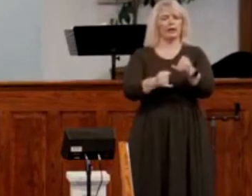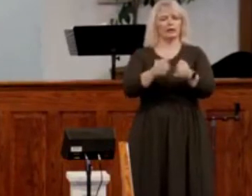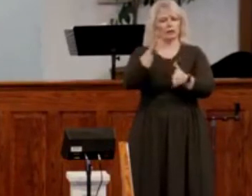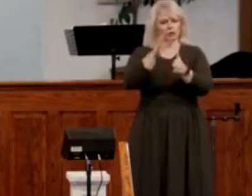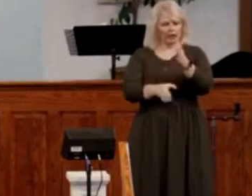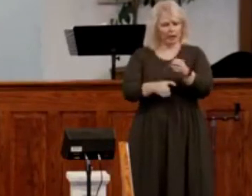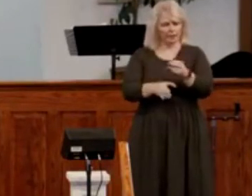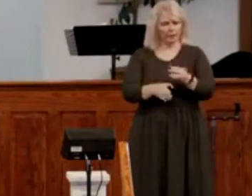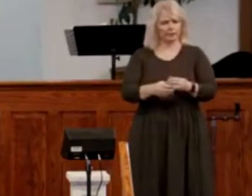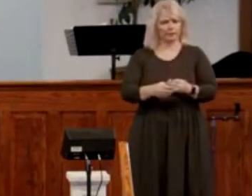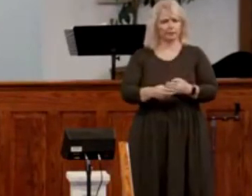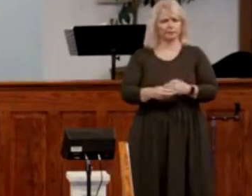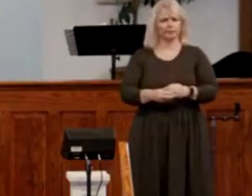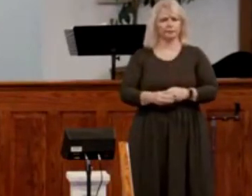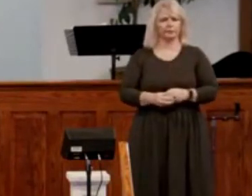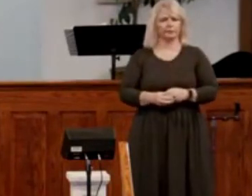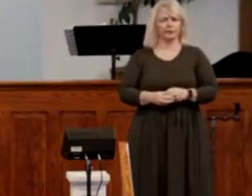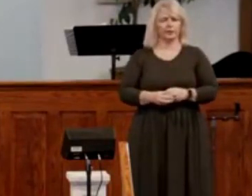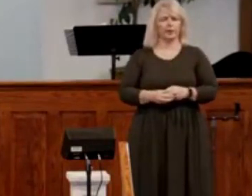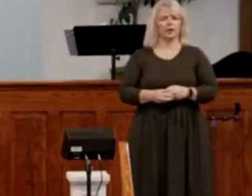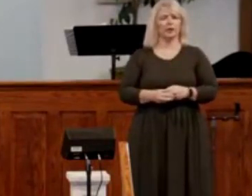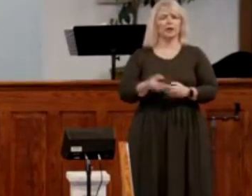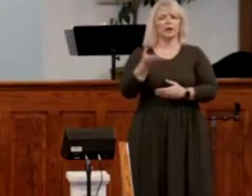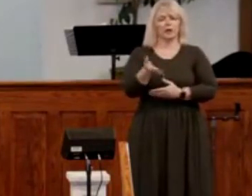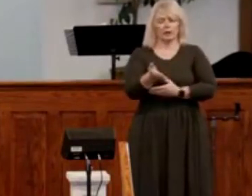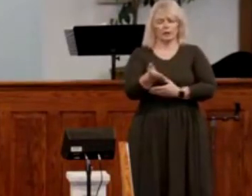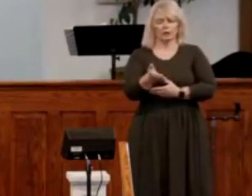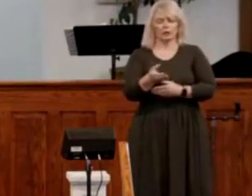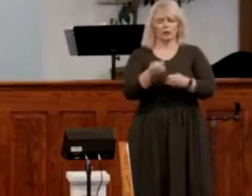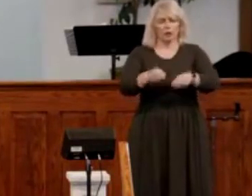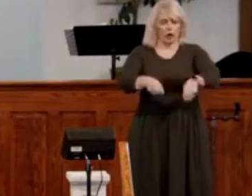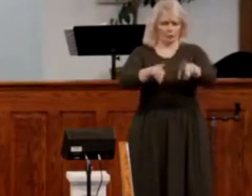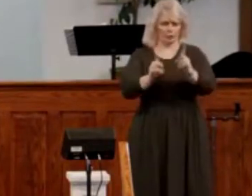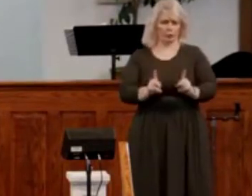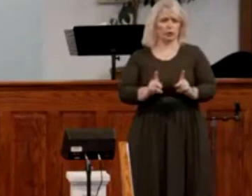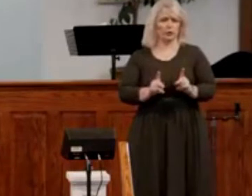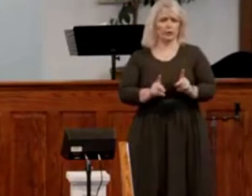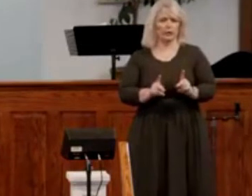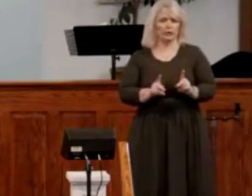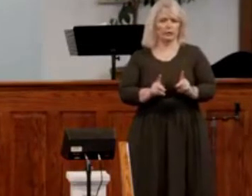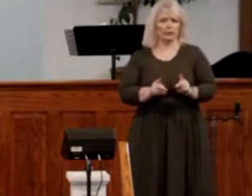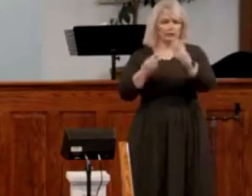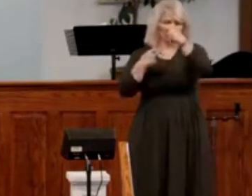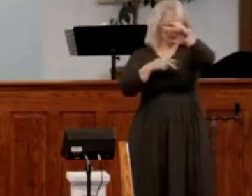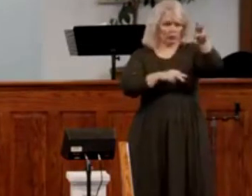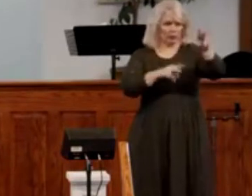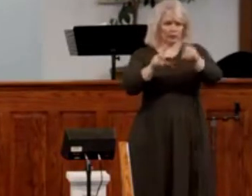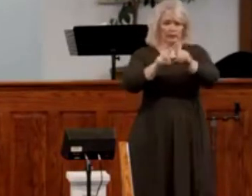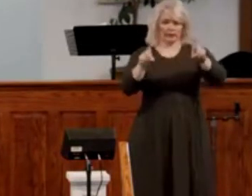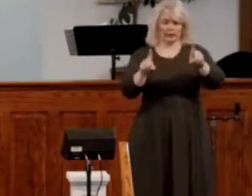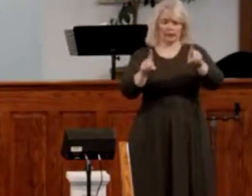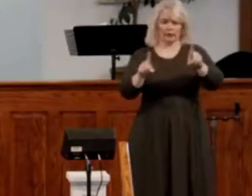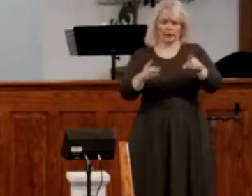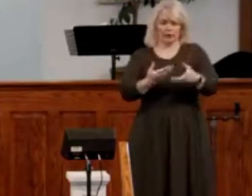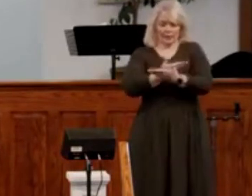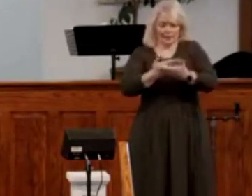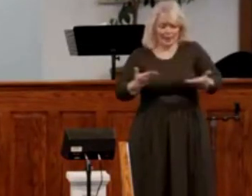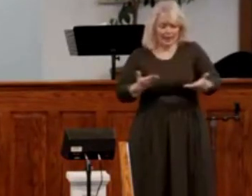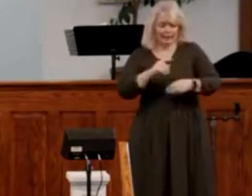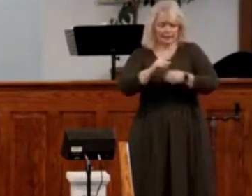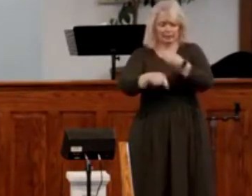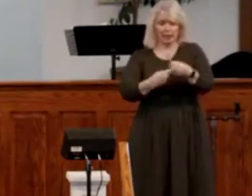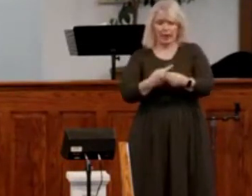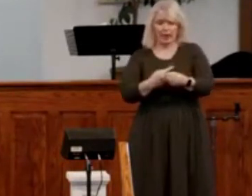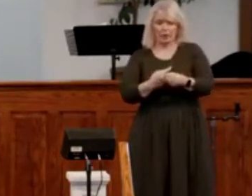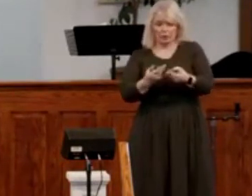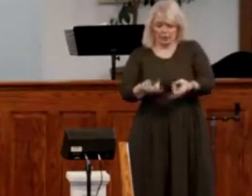And there's a setting like any story, and there's lots of neat opportunities to look at the different settings, different things about the setting, but we don't